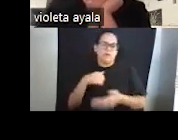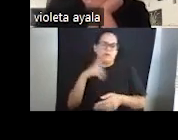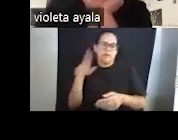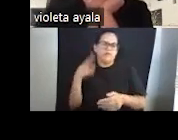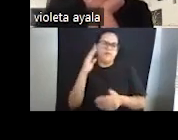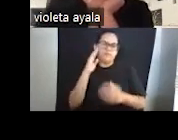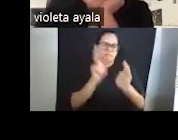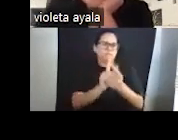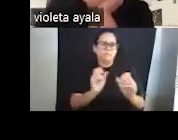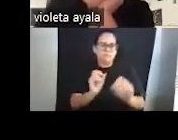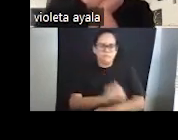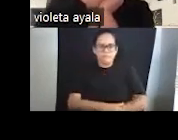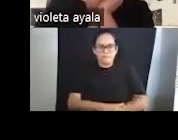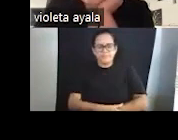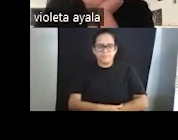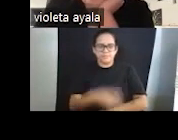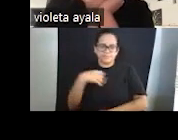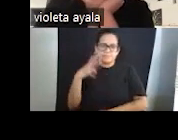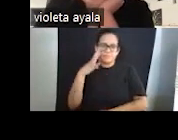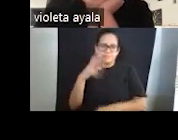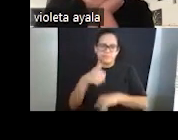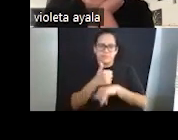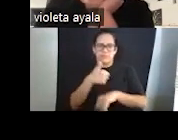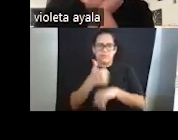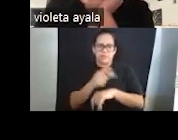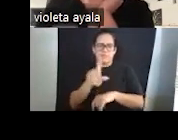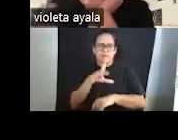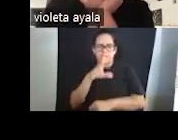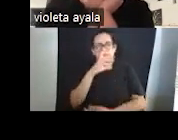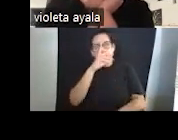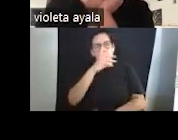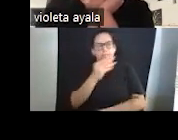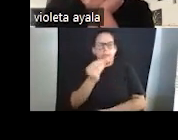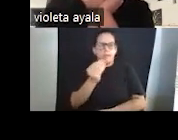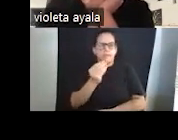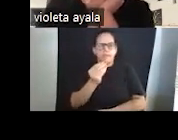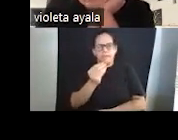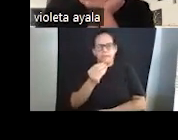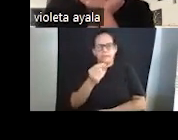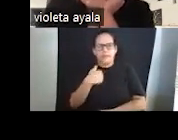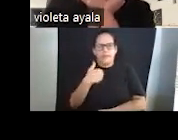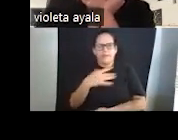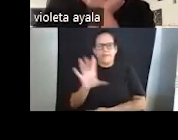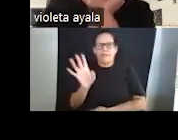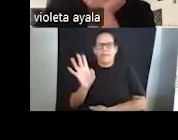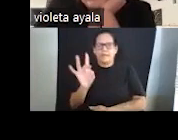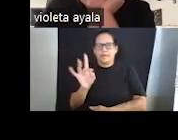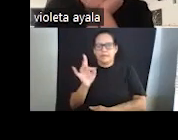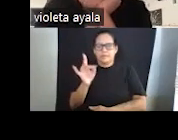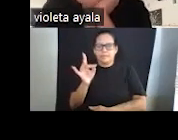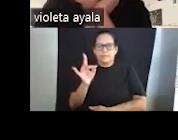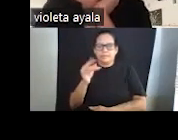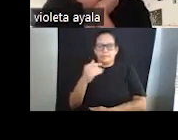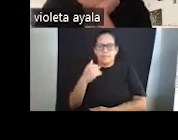knew. And then, so I created a set of 100, but I have 8 that I have had